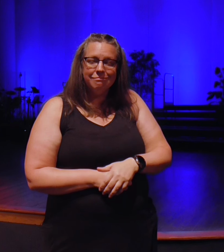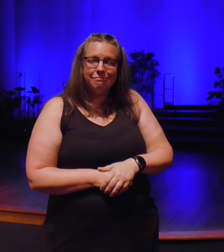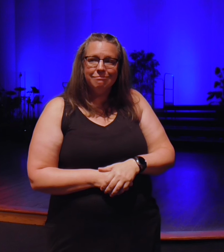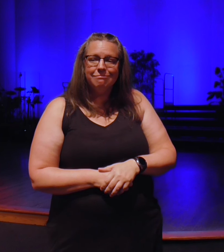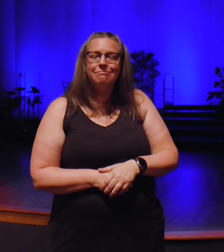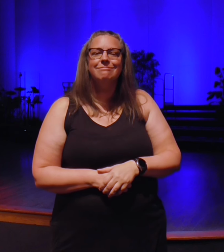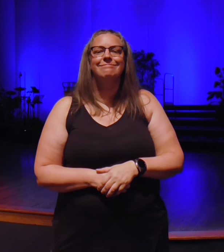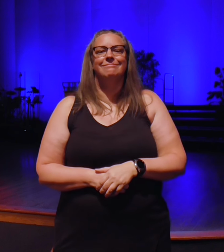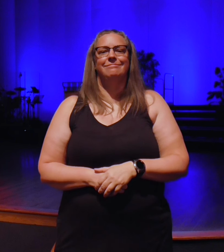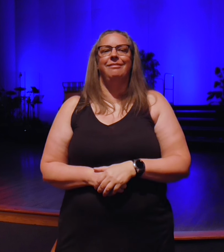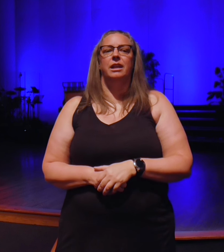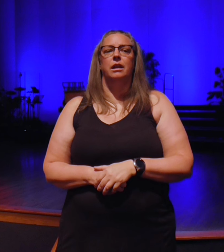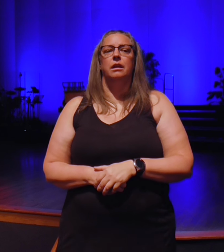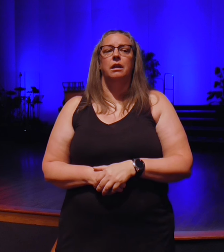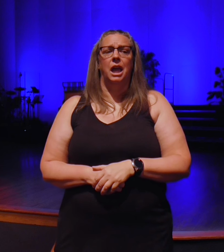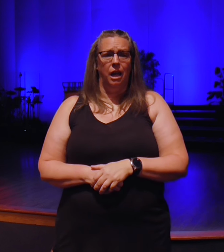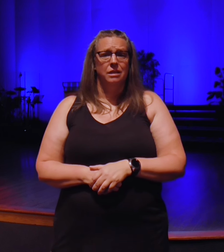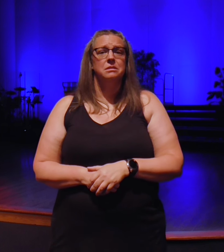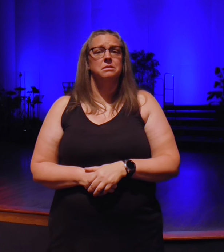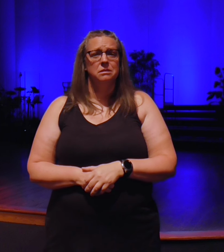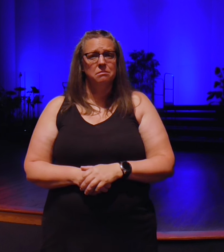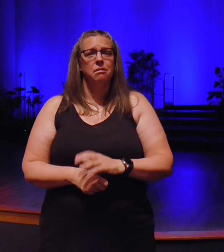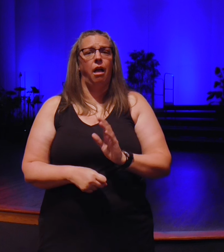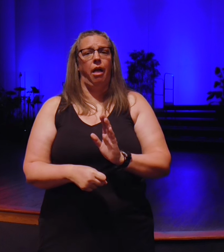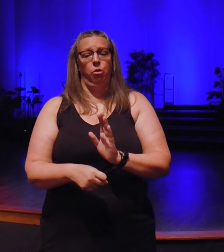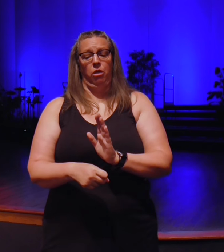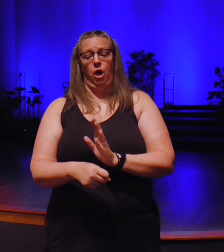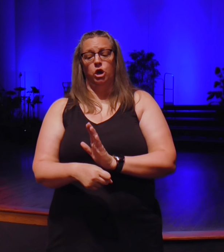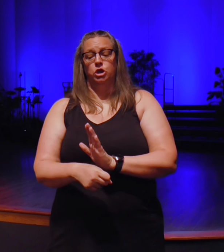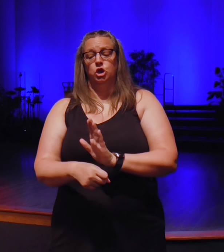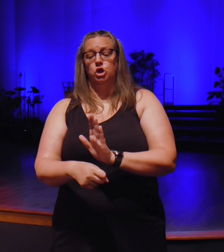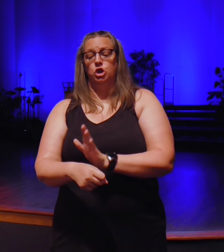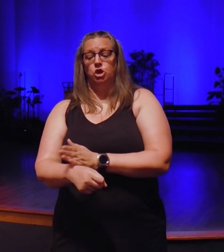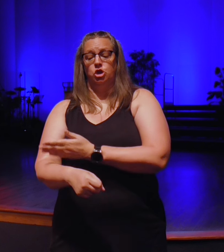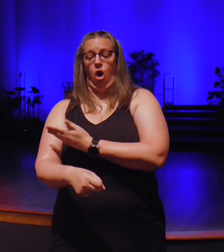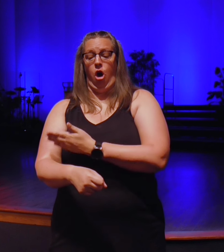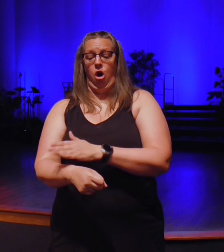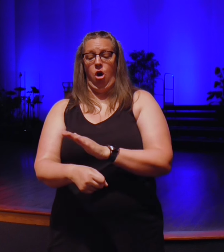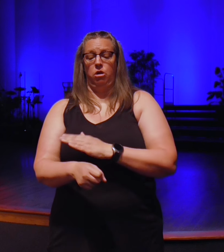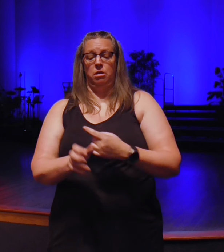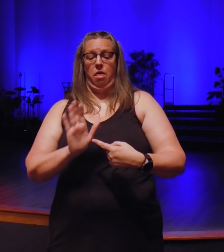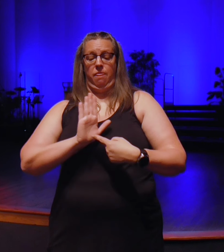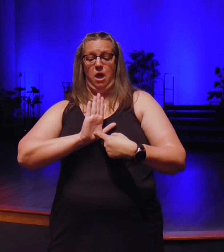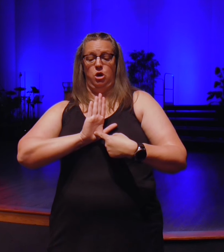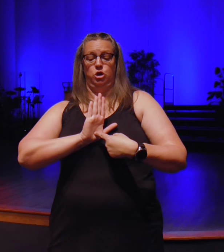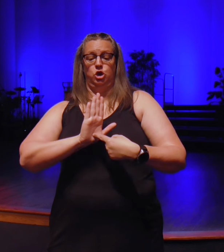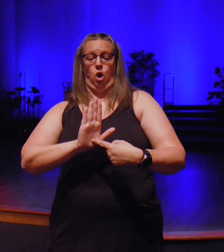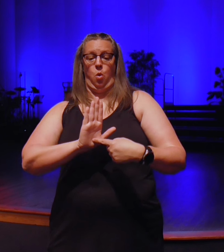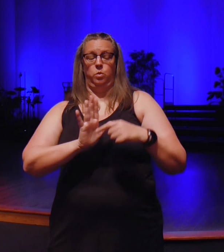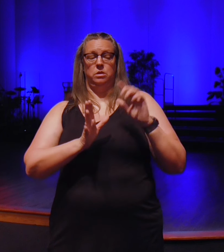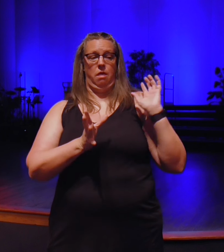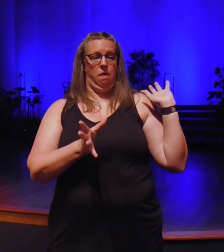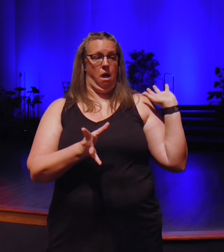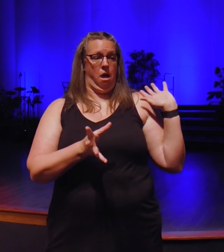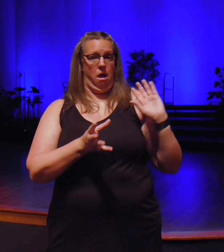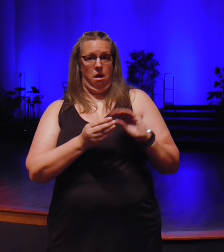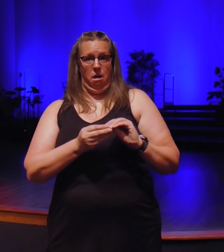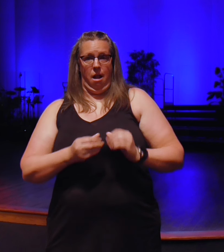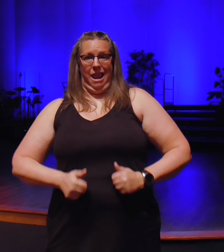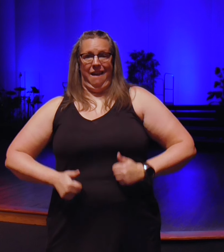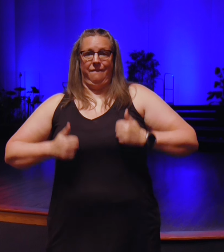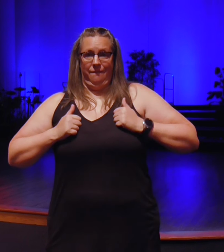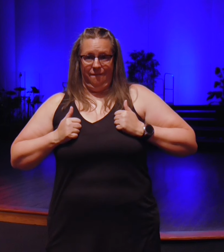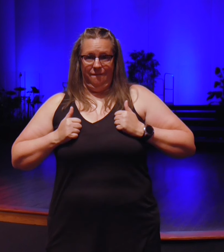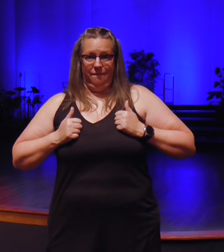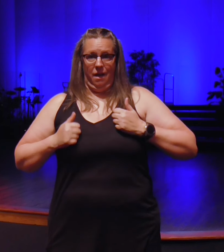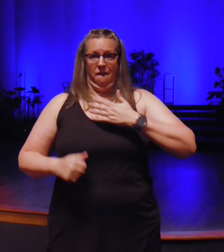It's the song that reveals the totality of your life. It's the song of